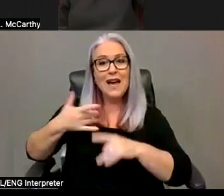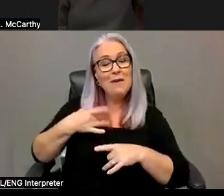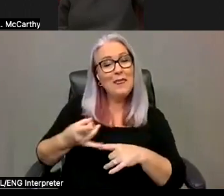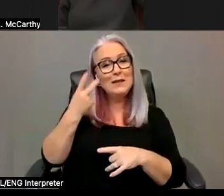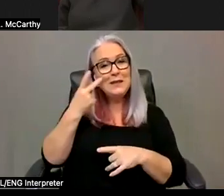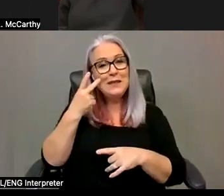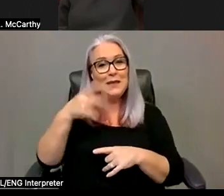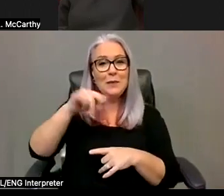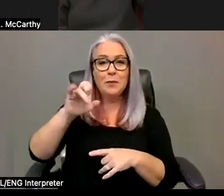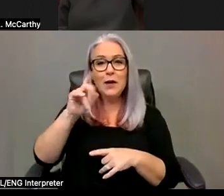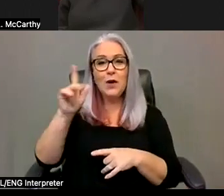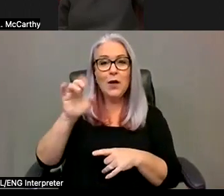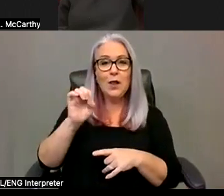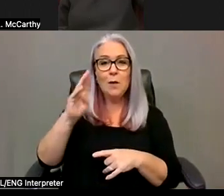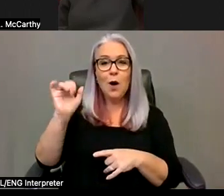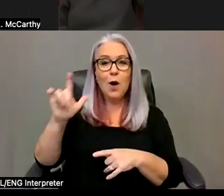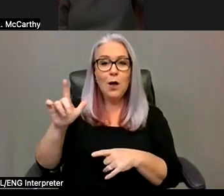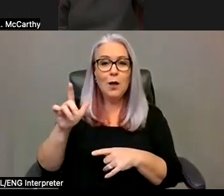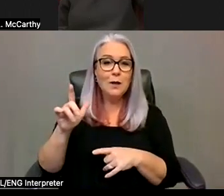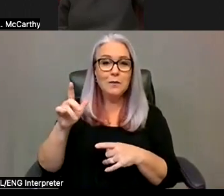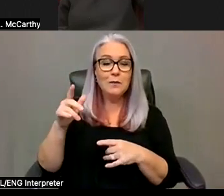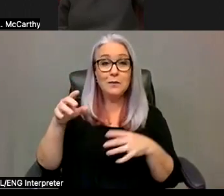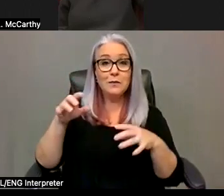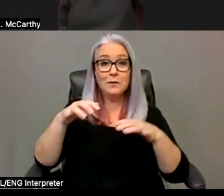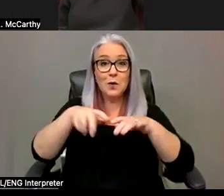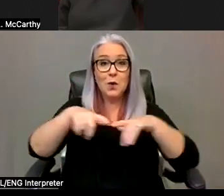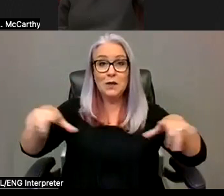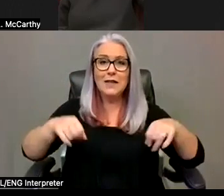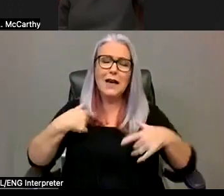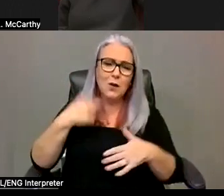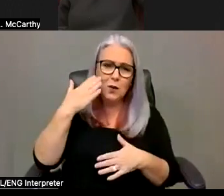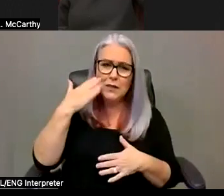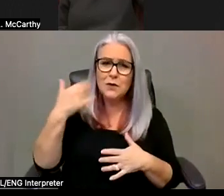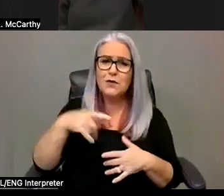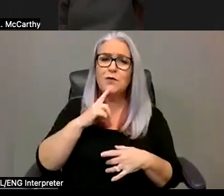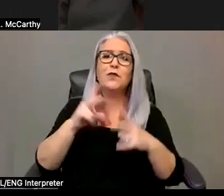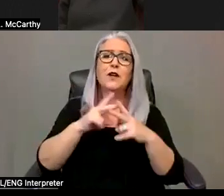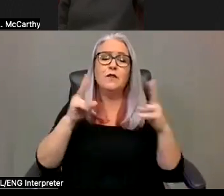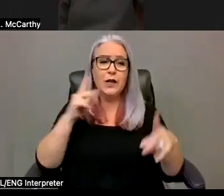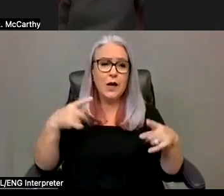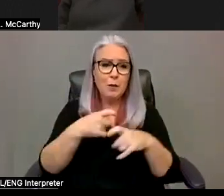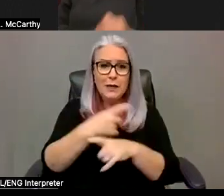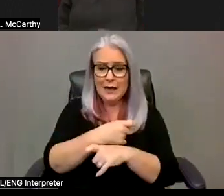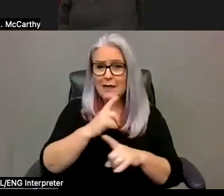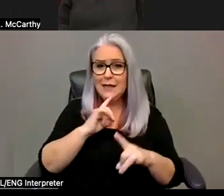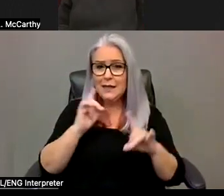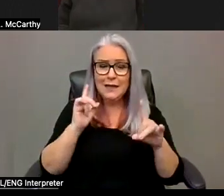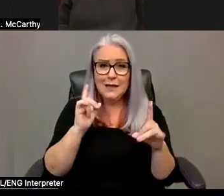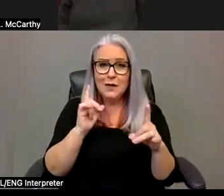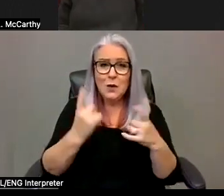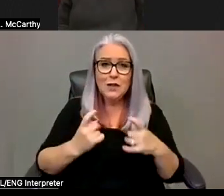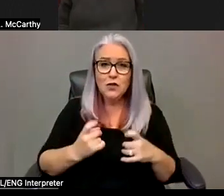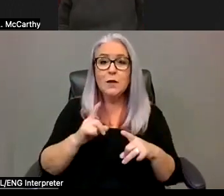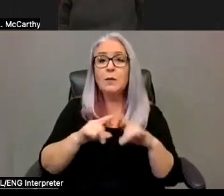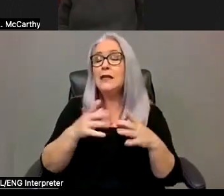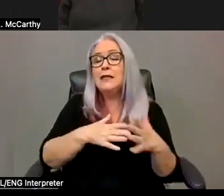course, that's a simplistic answer to a much more complicated issue, which is what is the water going to look like 30 years from now? But I think no matter what we